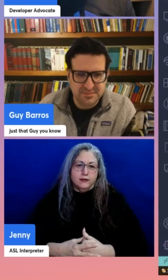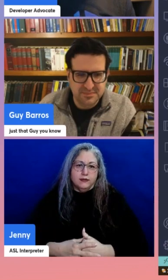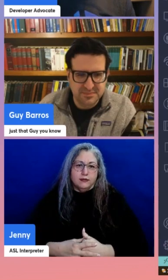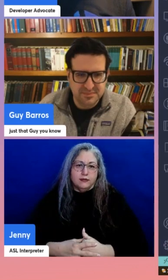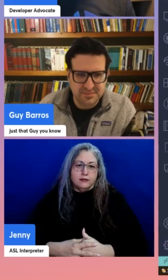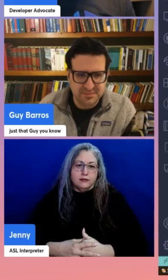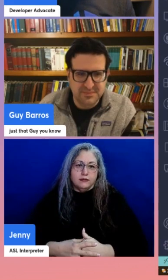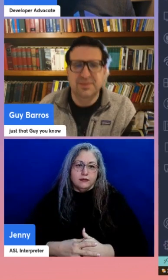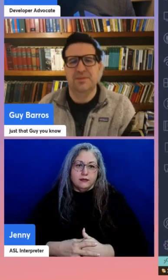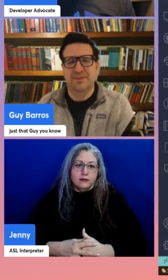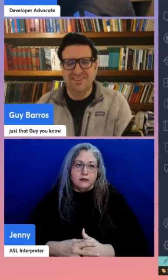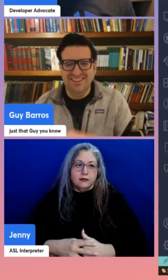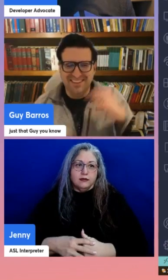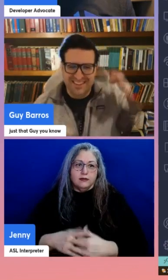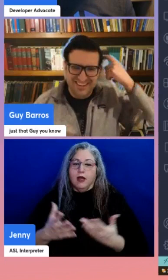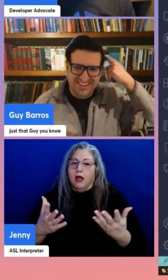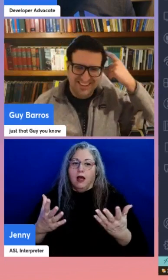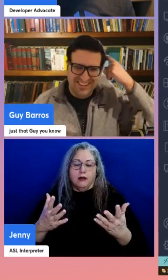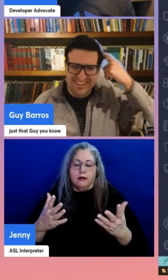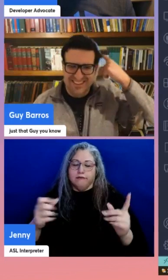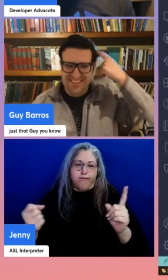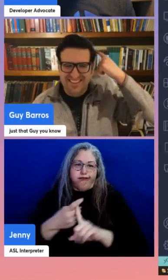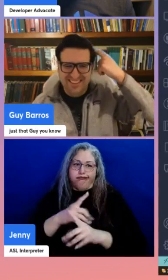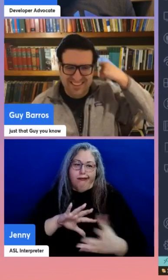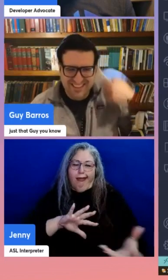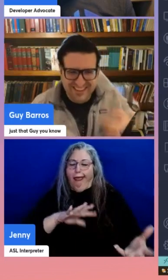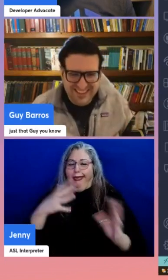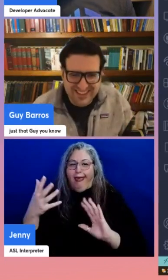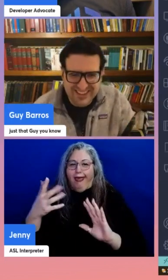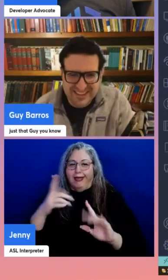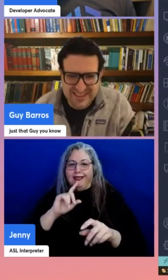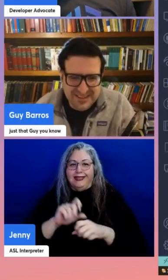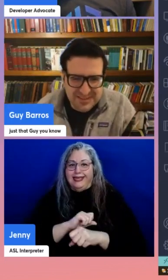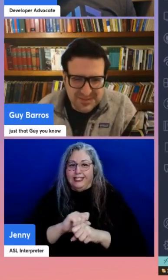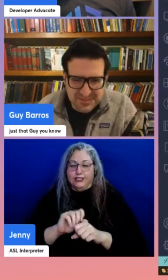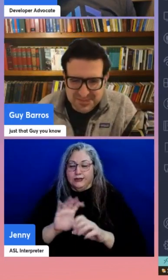Hey, oh, it's all gone horribly wrong. It is literally just going